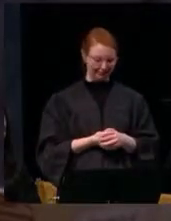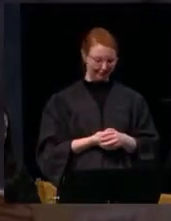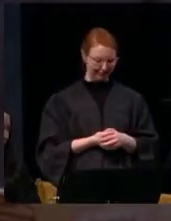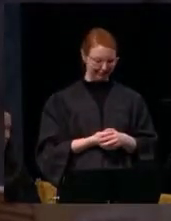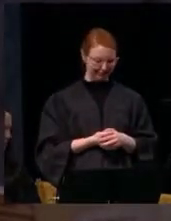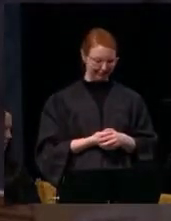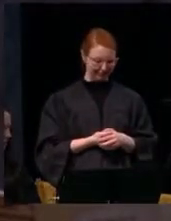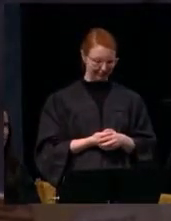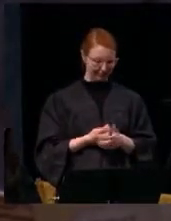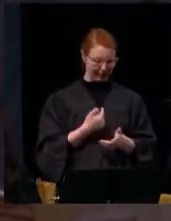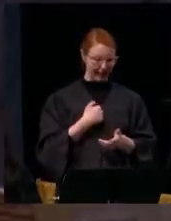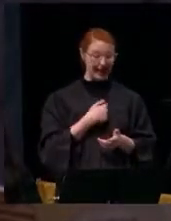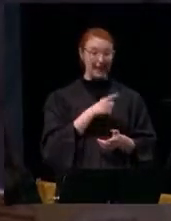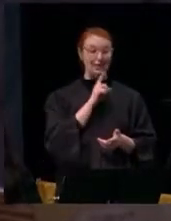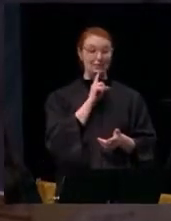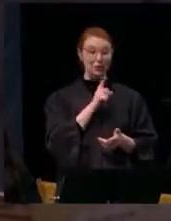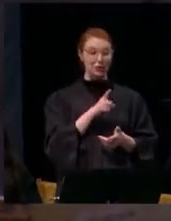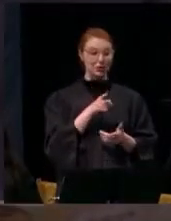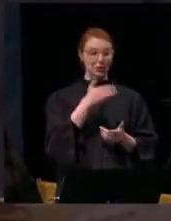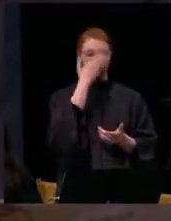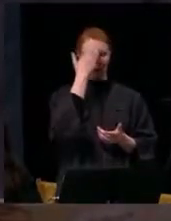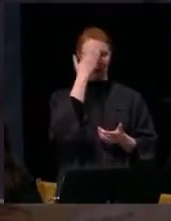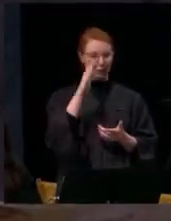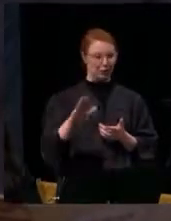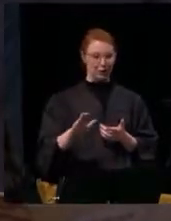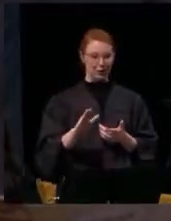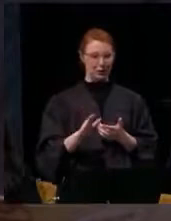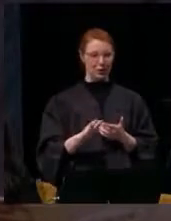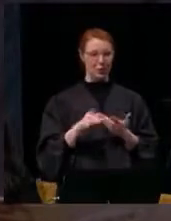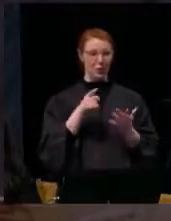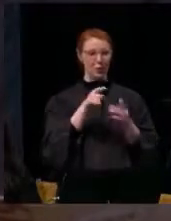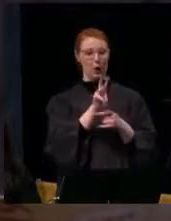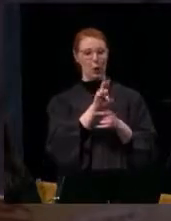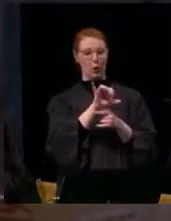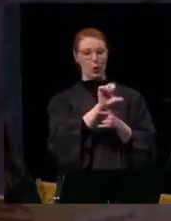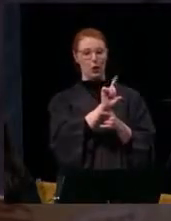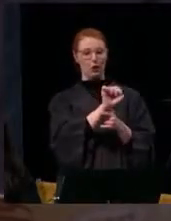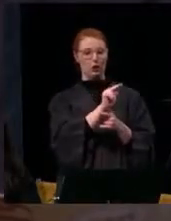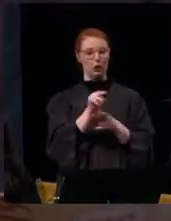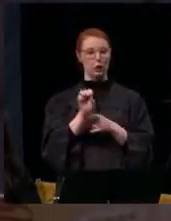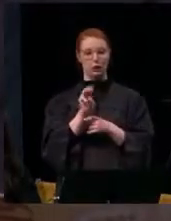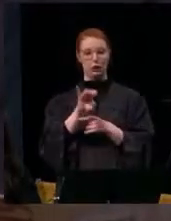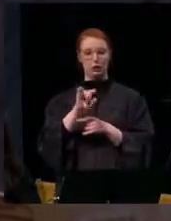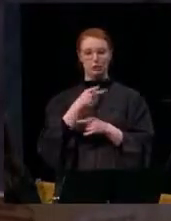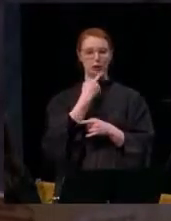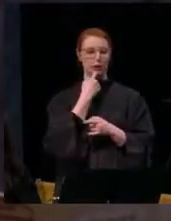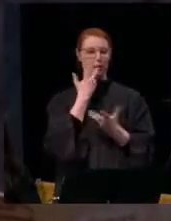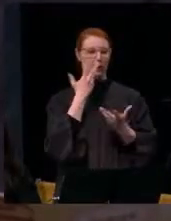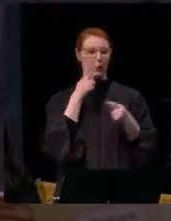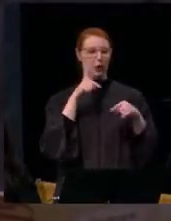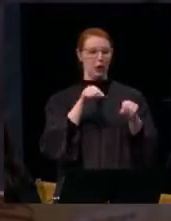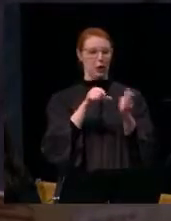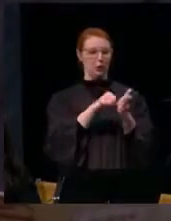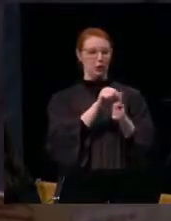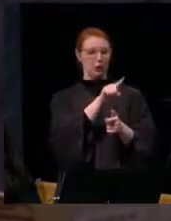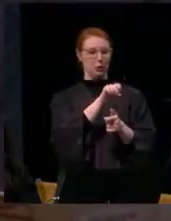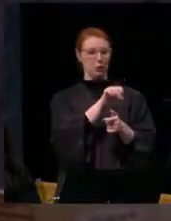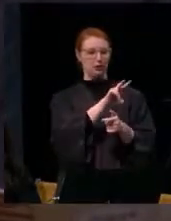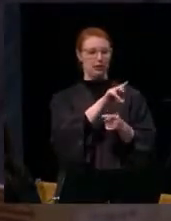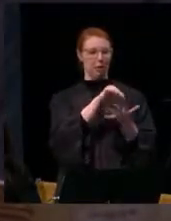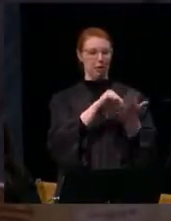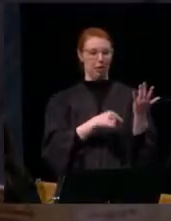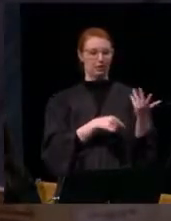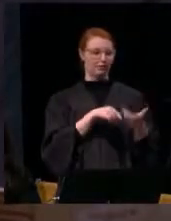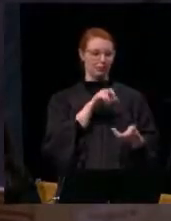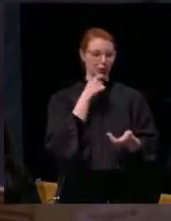And I'm sure we will never need to know what Winston Smith said on page 157 of 1984.